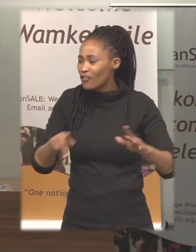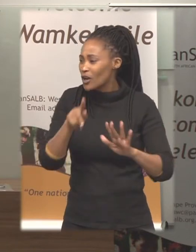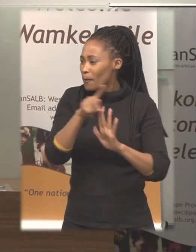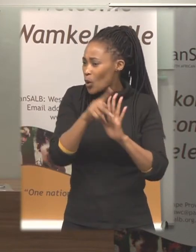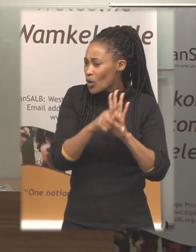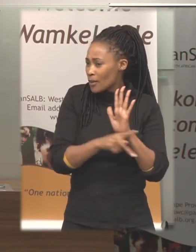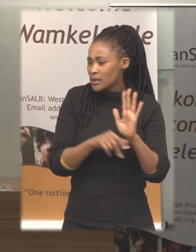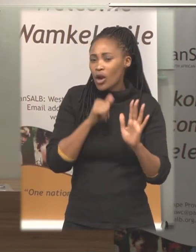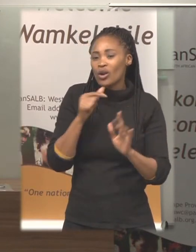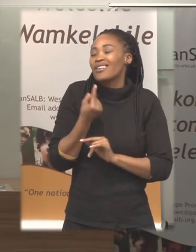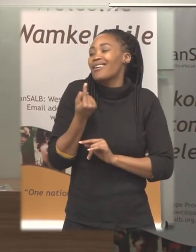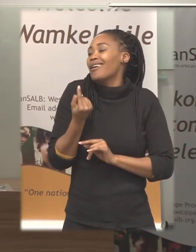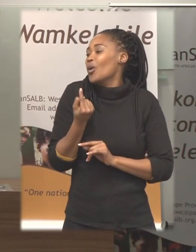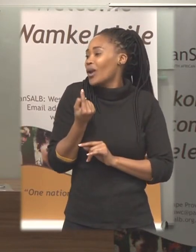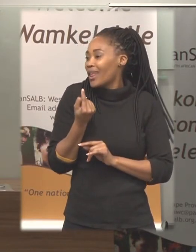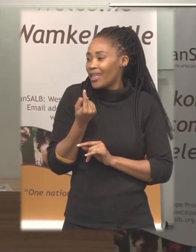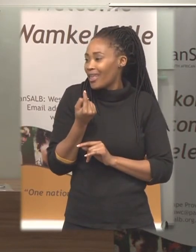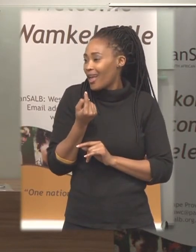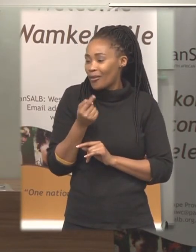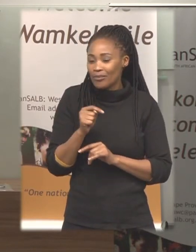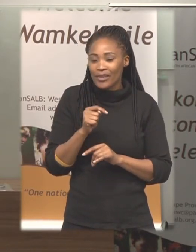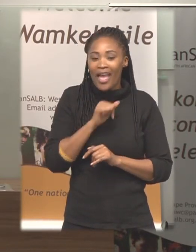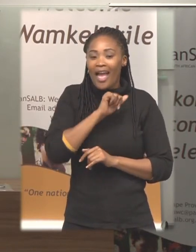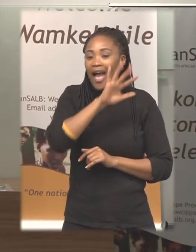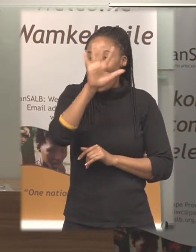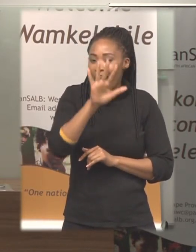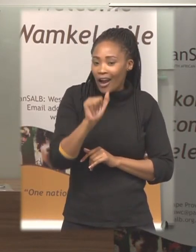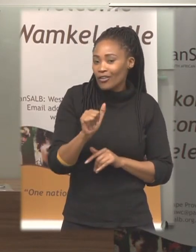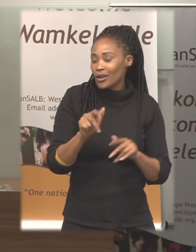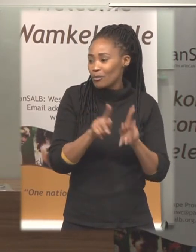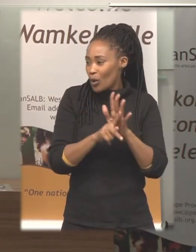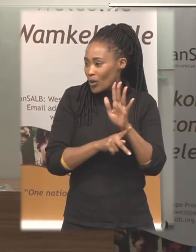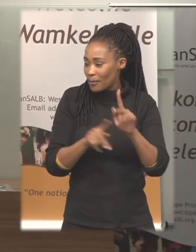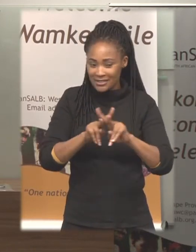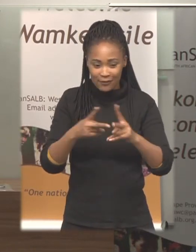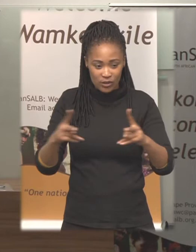language programs. At the University of Limpopo, there's the